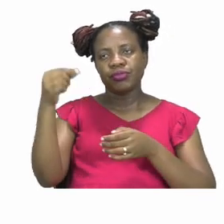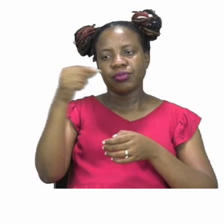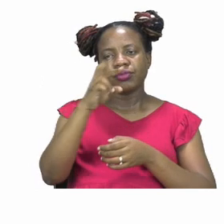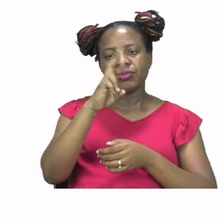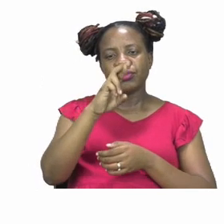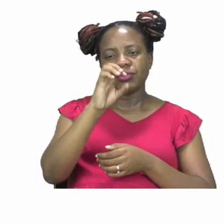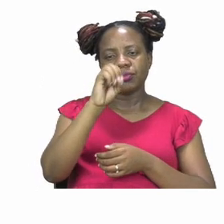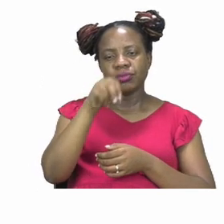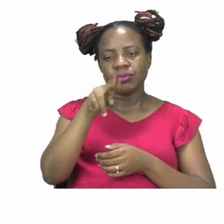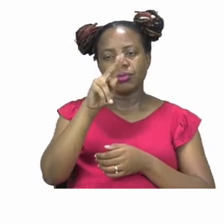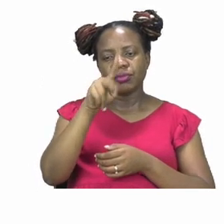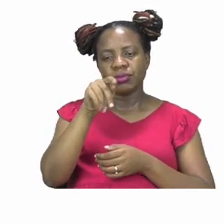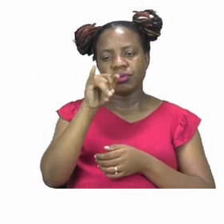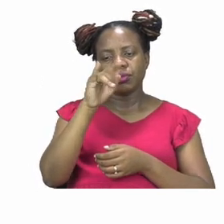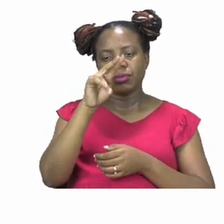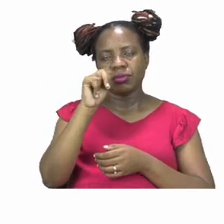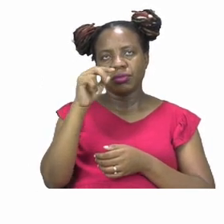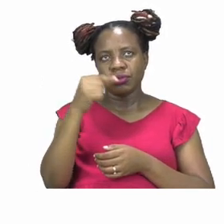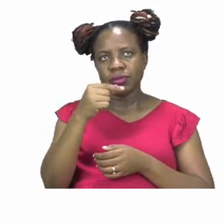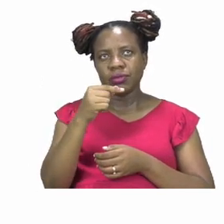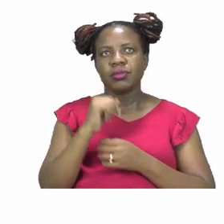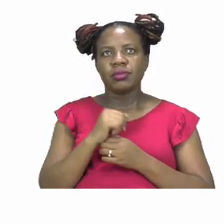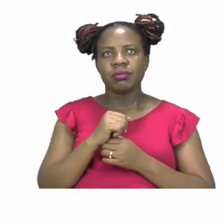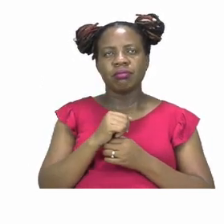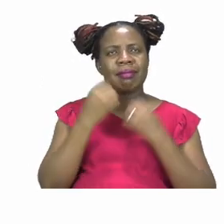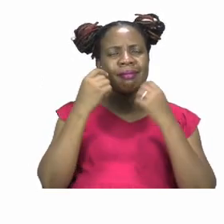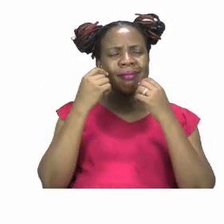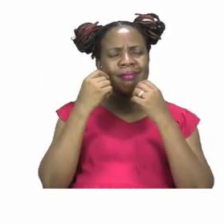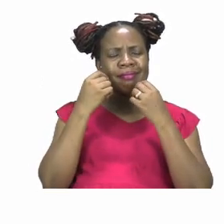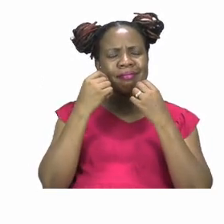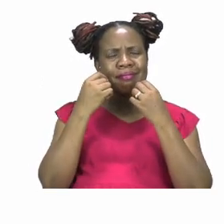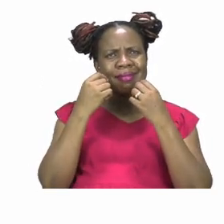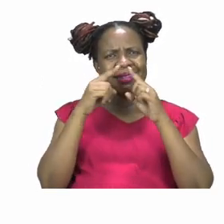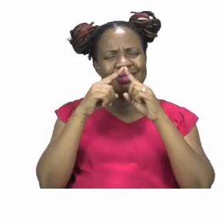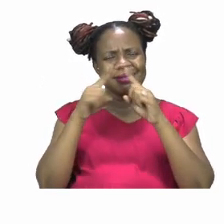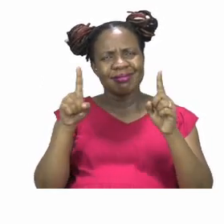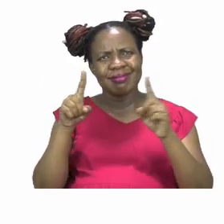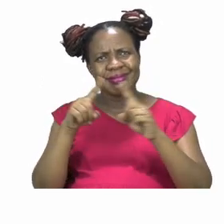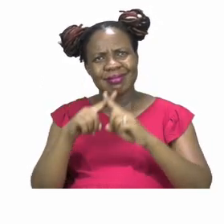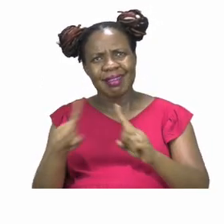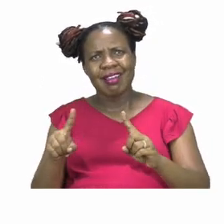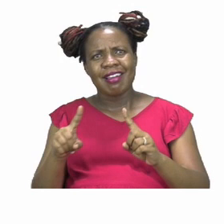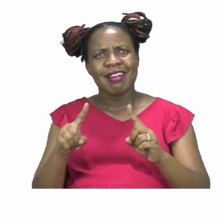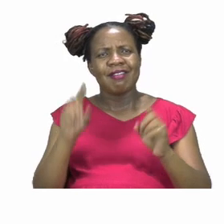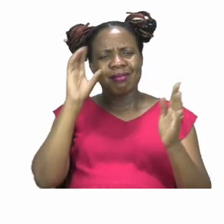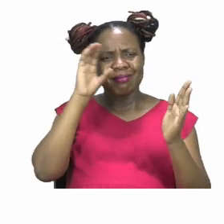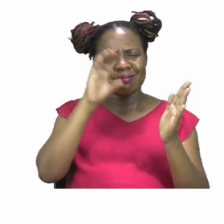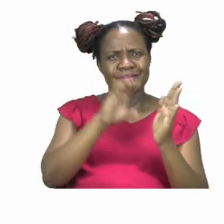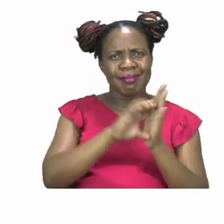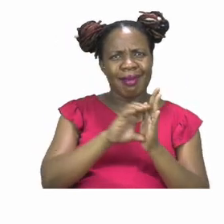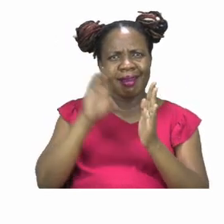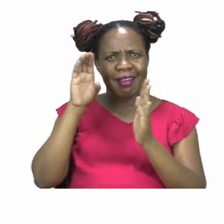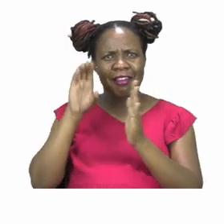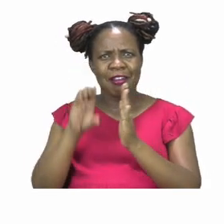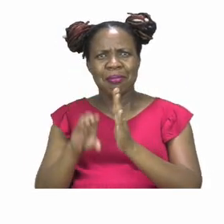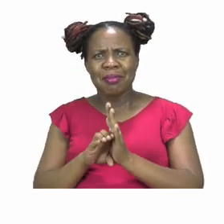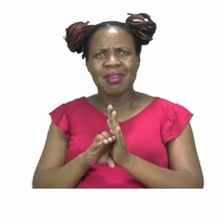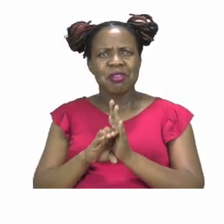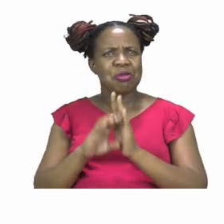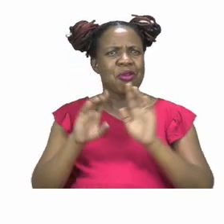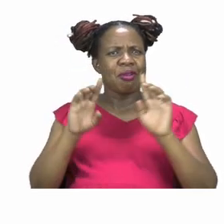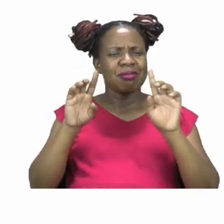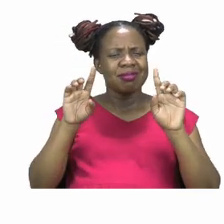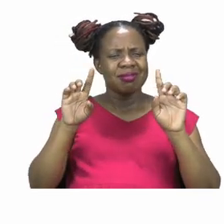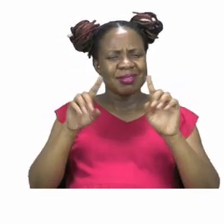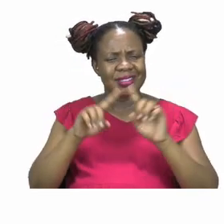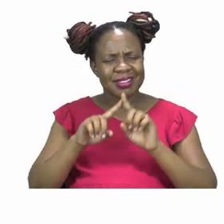see a lot of different pictures of a lot of different items or objects that you have to group. And